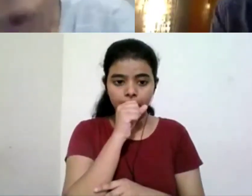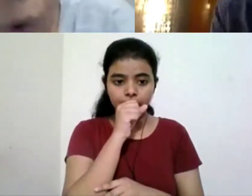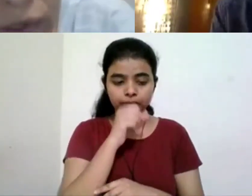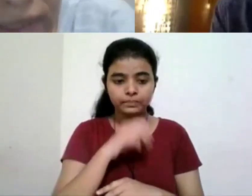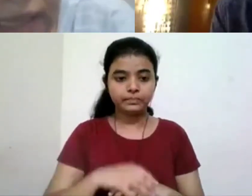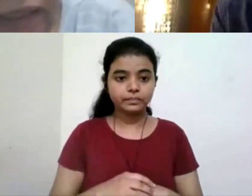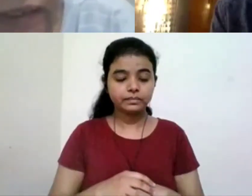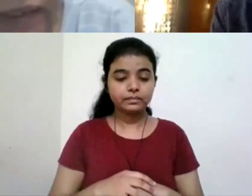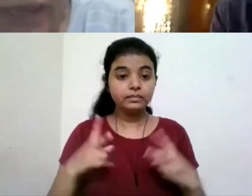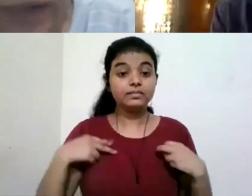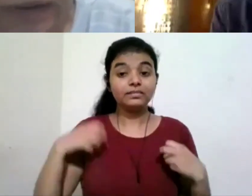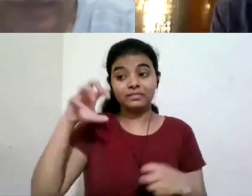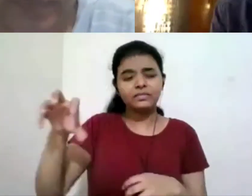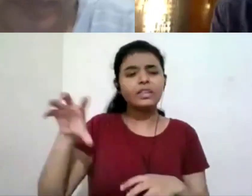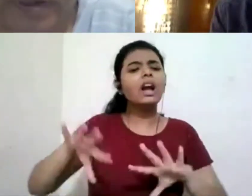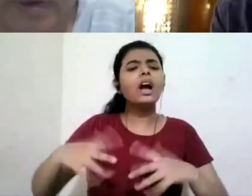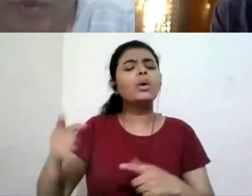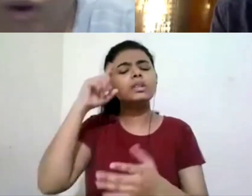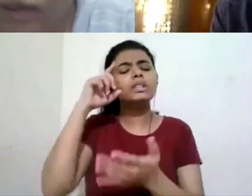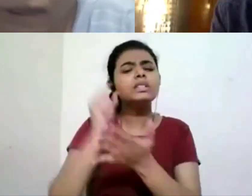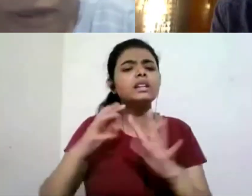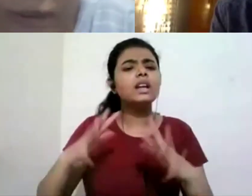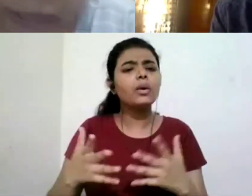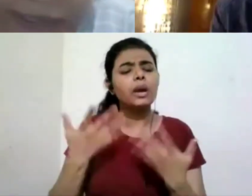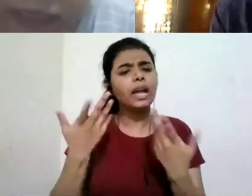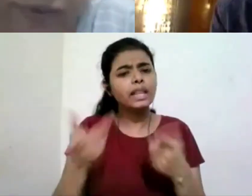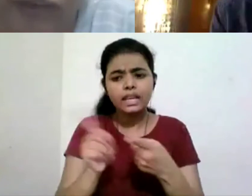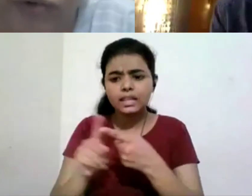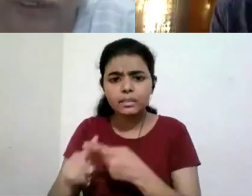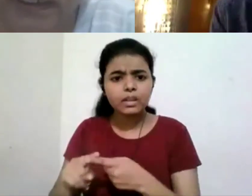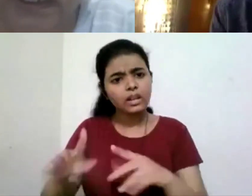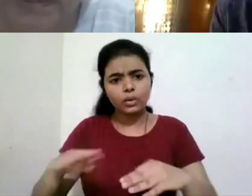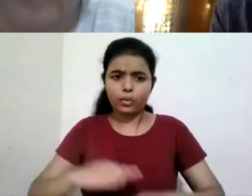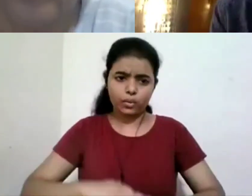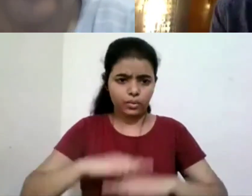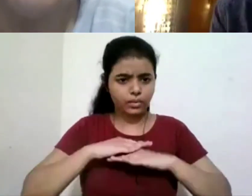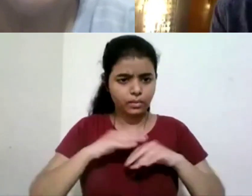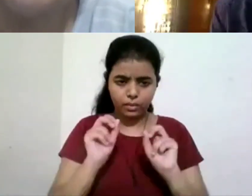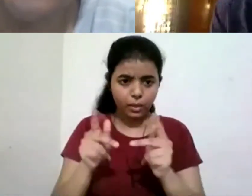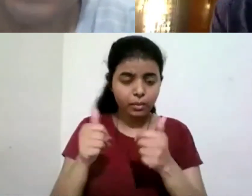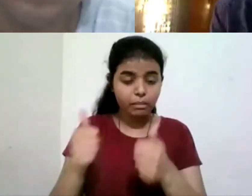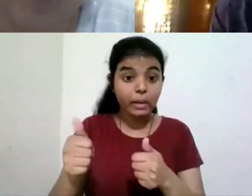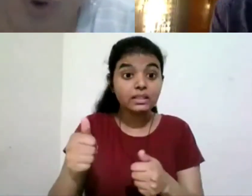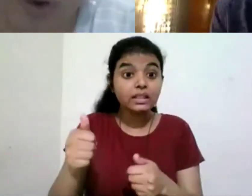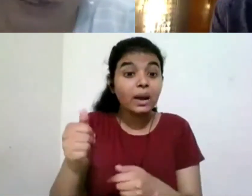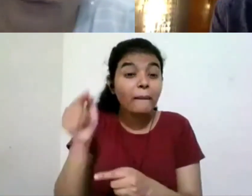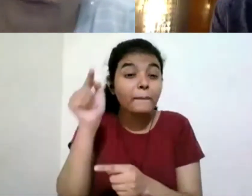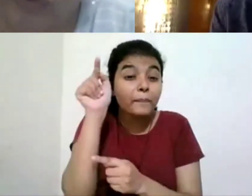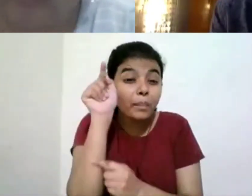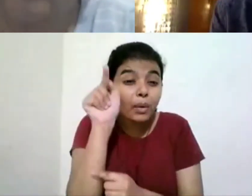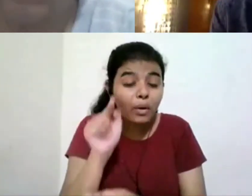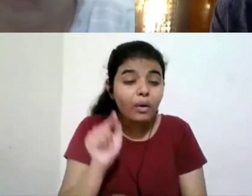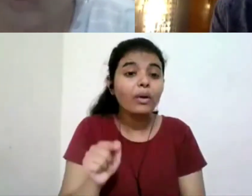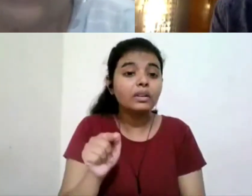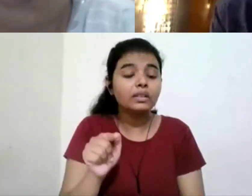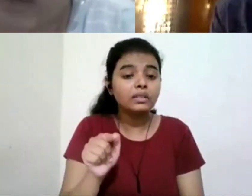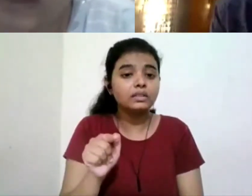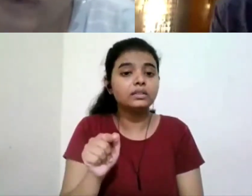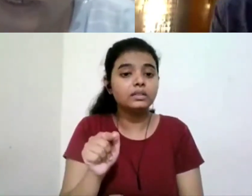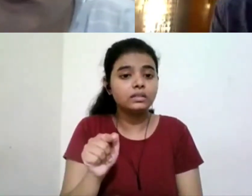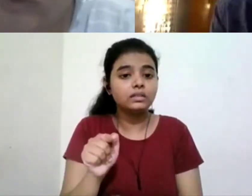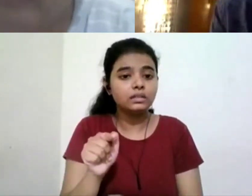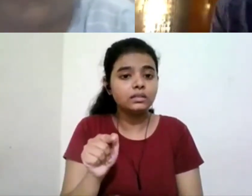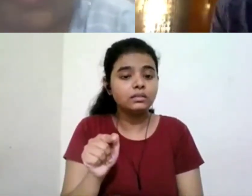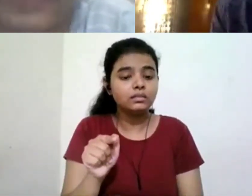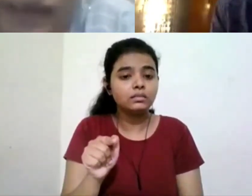how the court decided the matter was satisfactory, the reasoning they employed to reach where